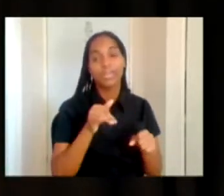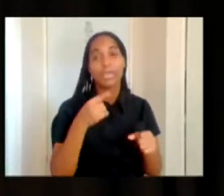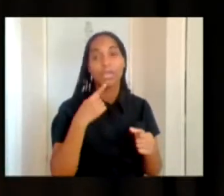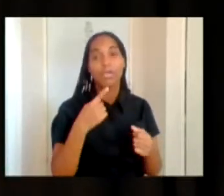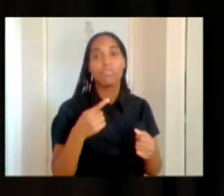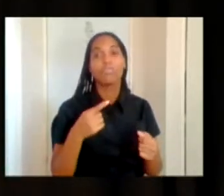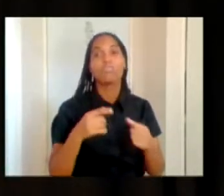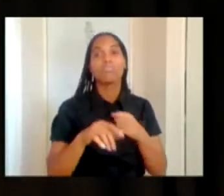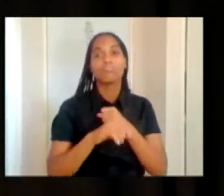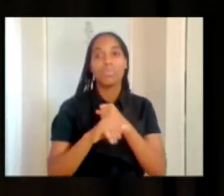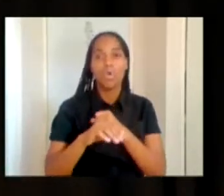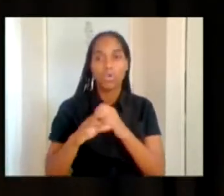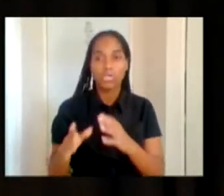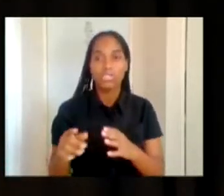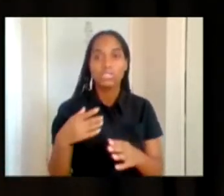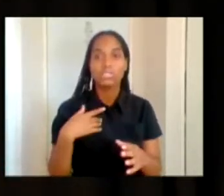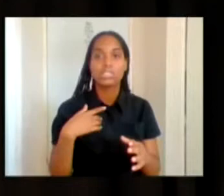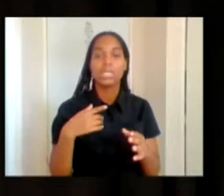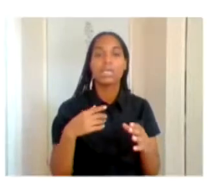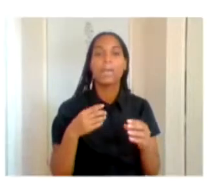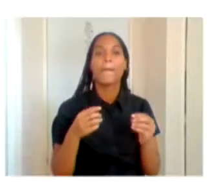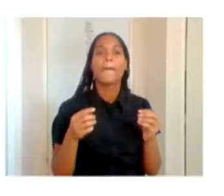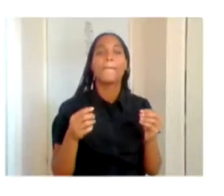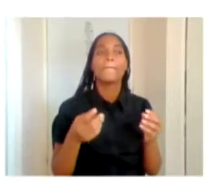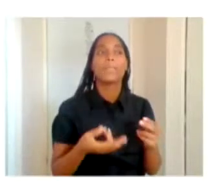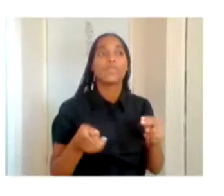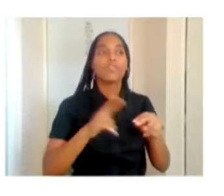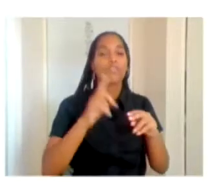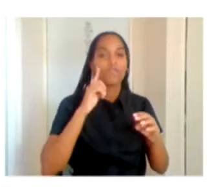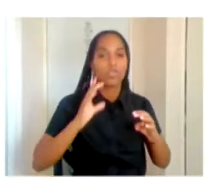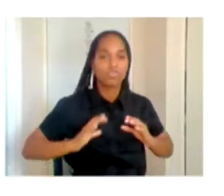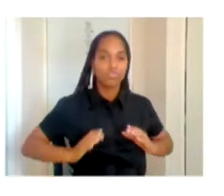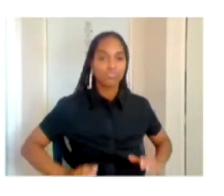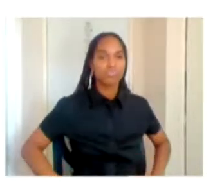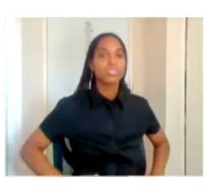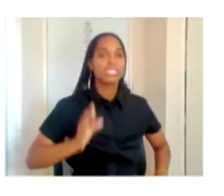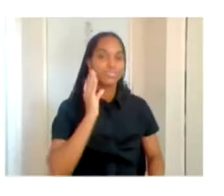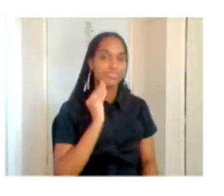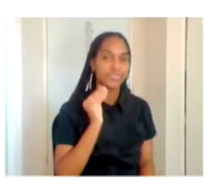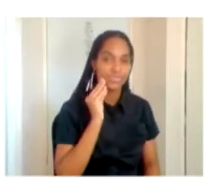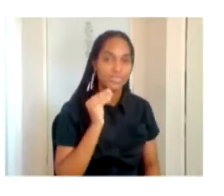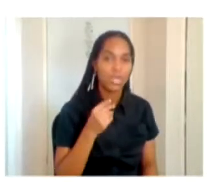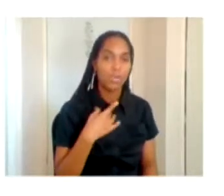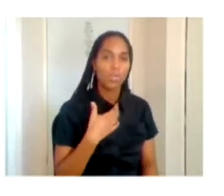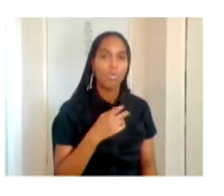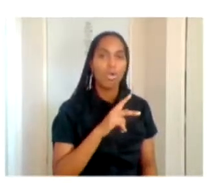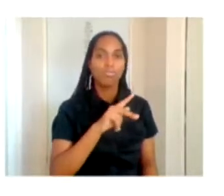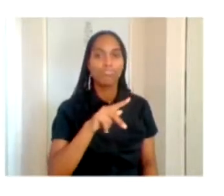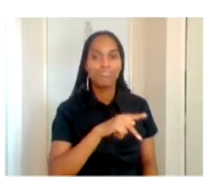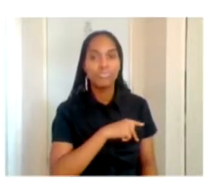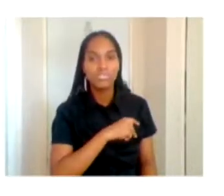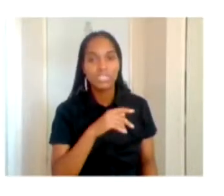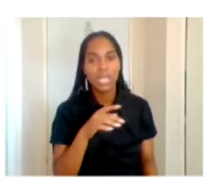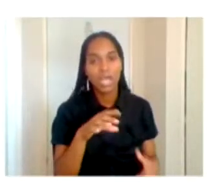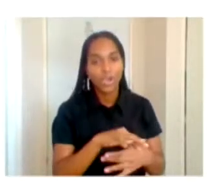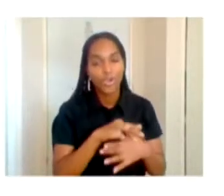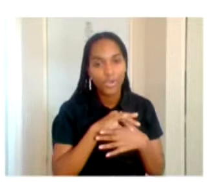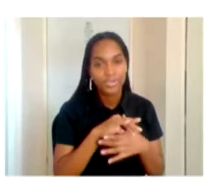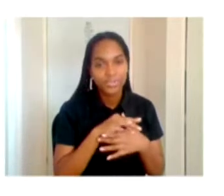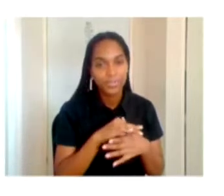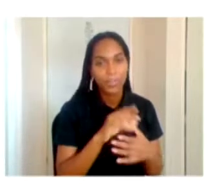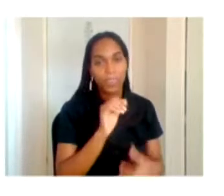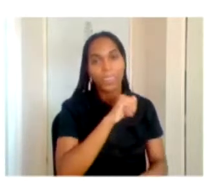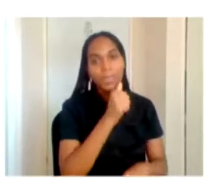enhance the consumer's user experience. So we want to be able to personalize content, establish an